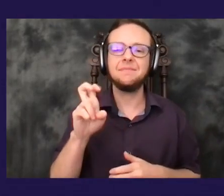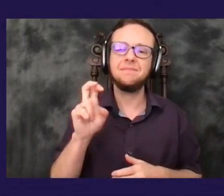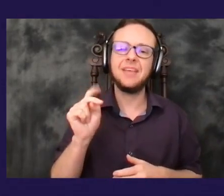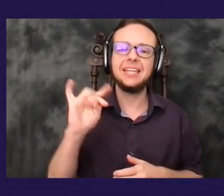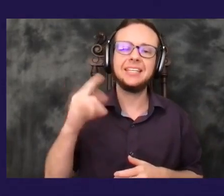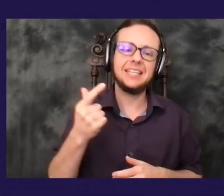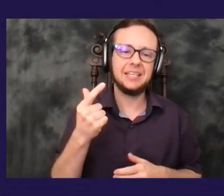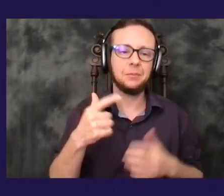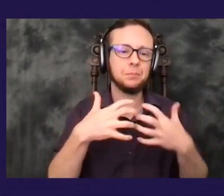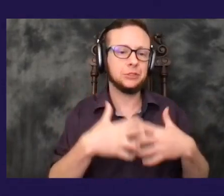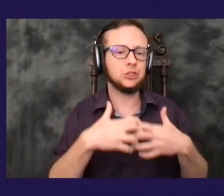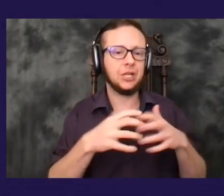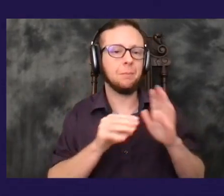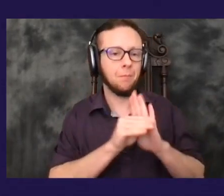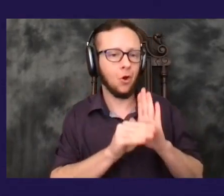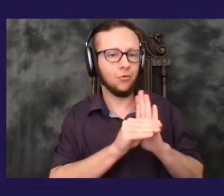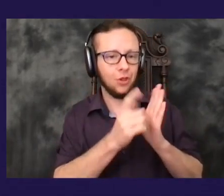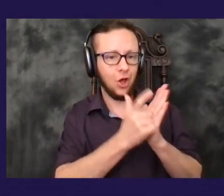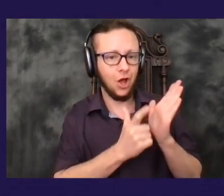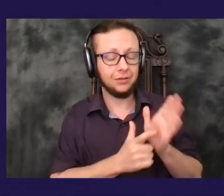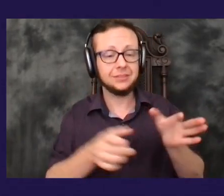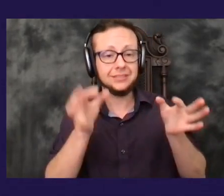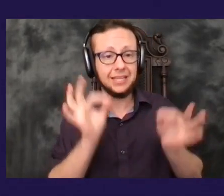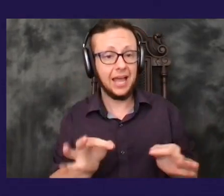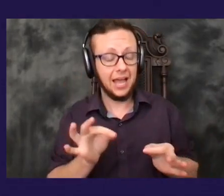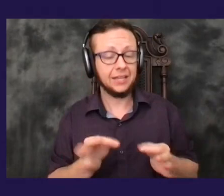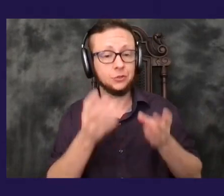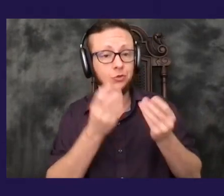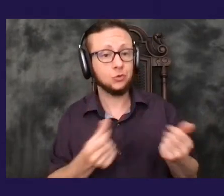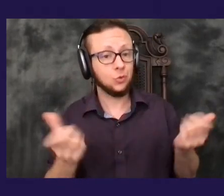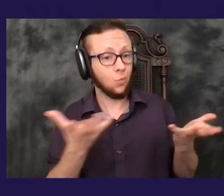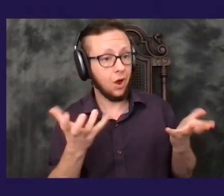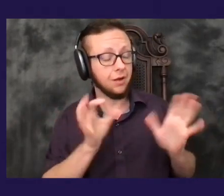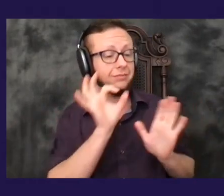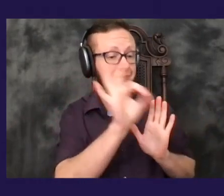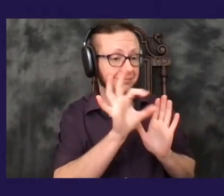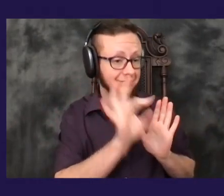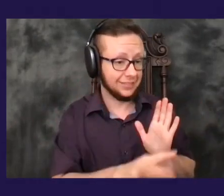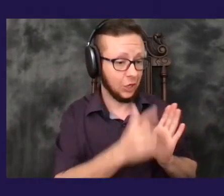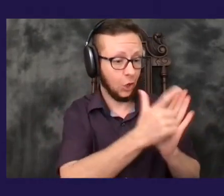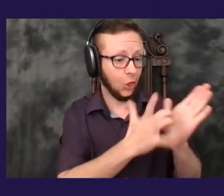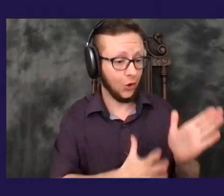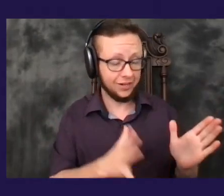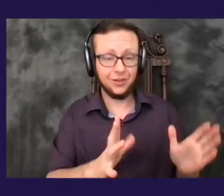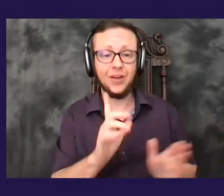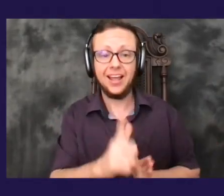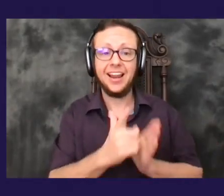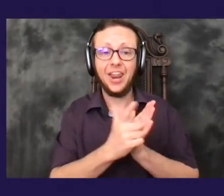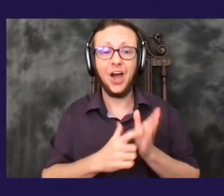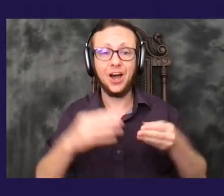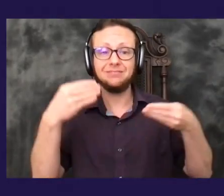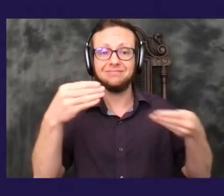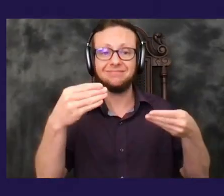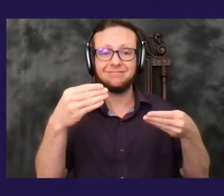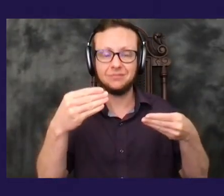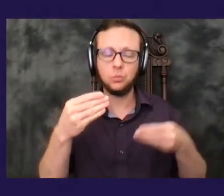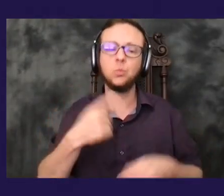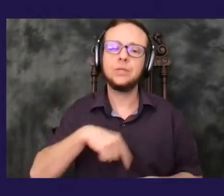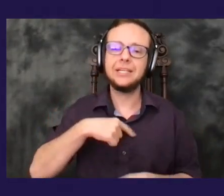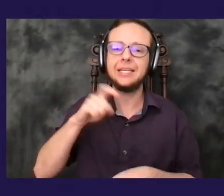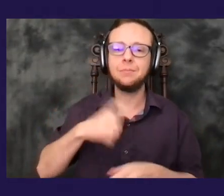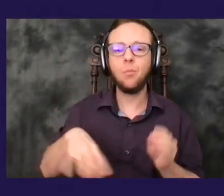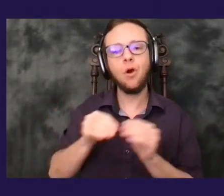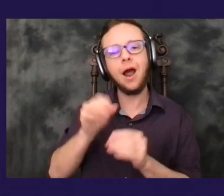decide the solution you want, you put your lawyer coins in, and out pops your law. What we need is more of an organic agricultural model